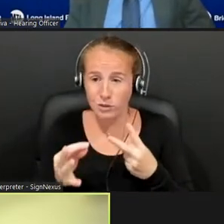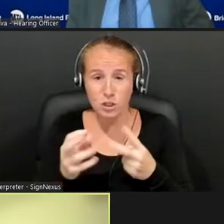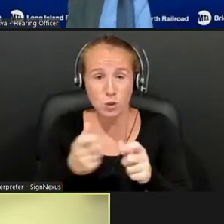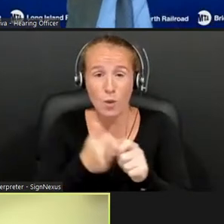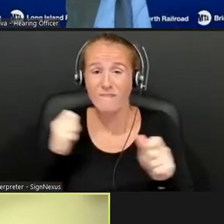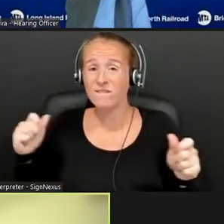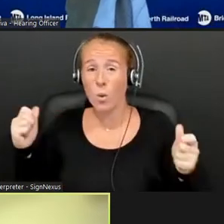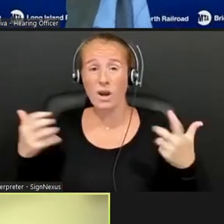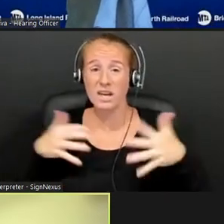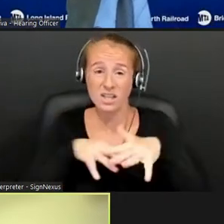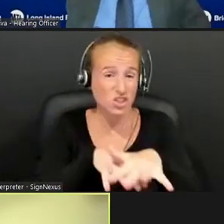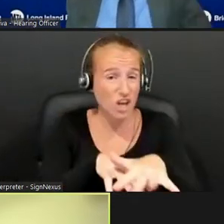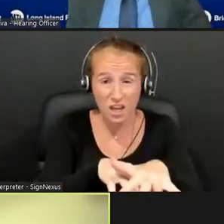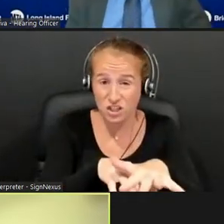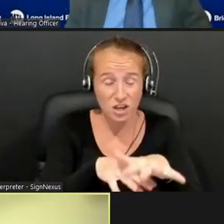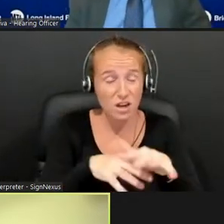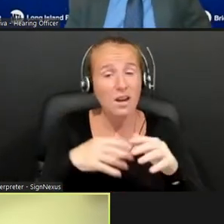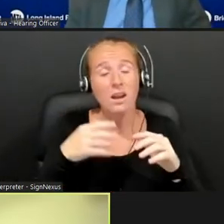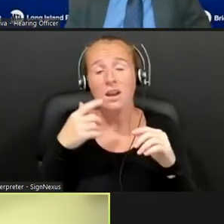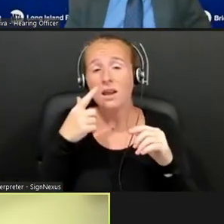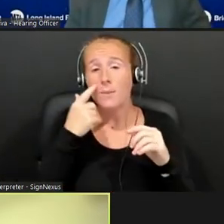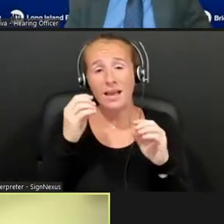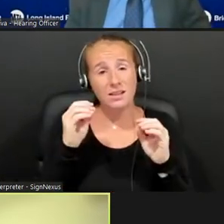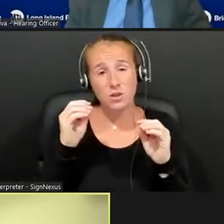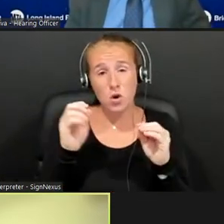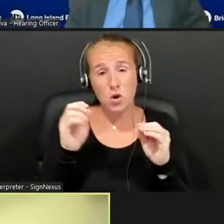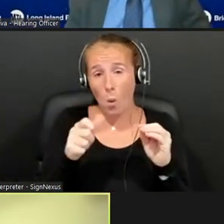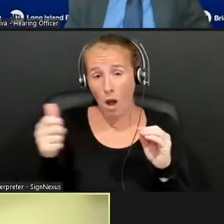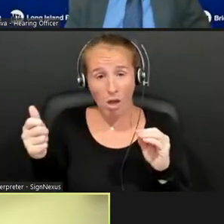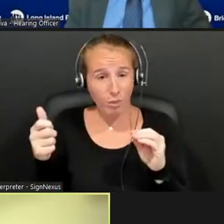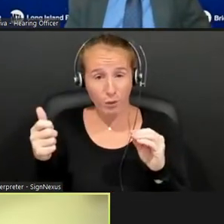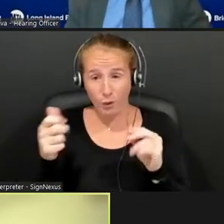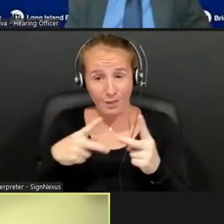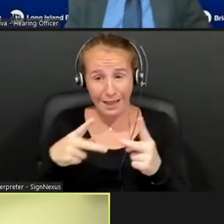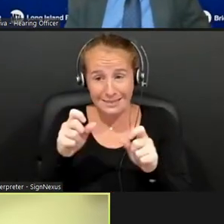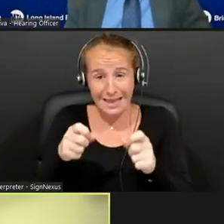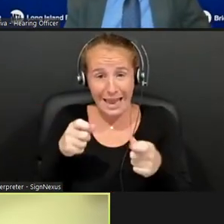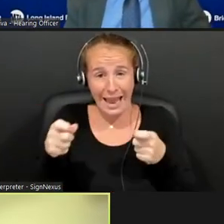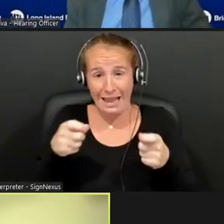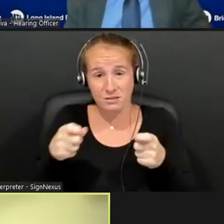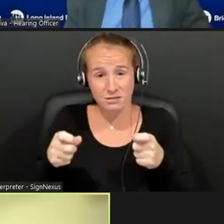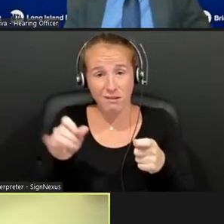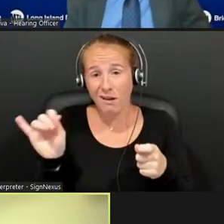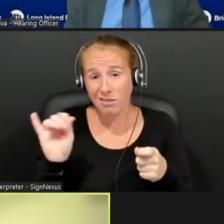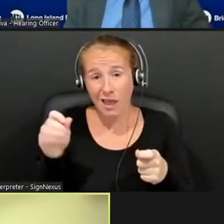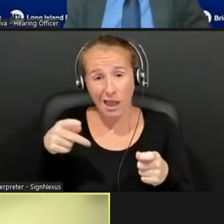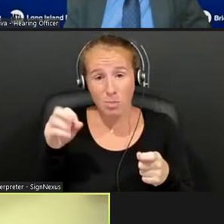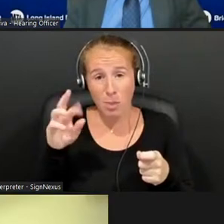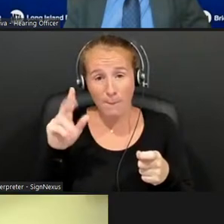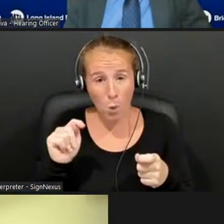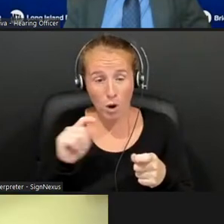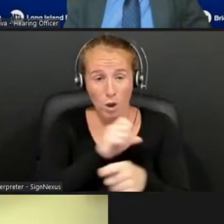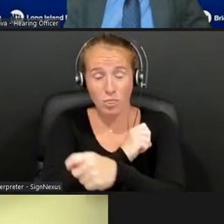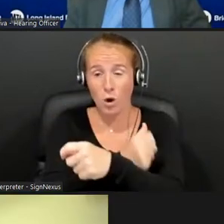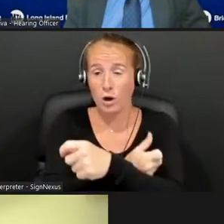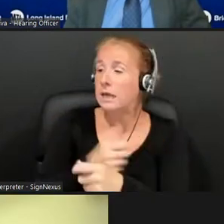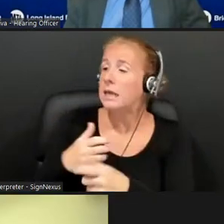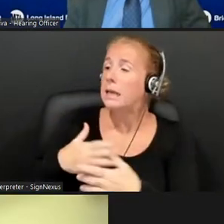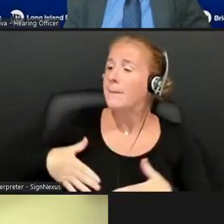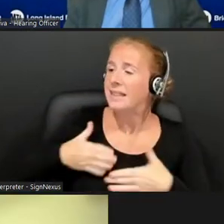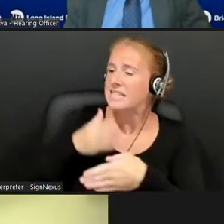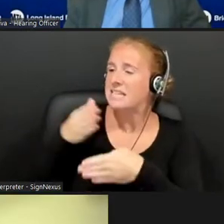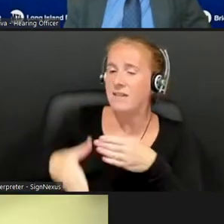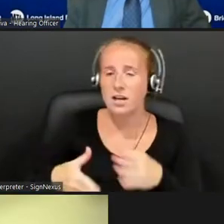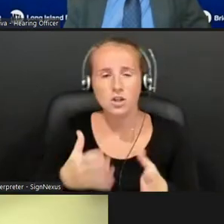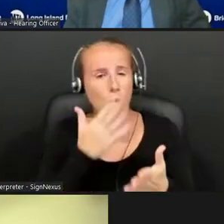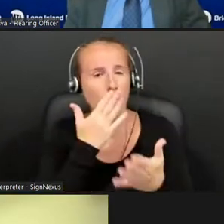because our no other facility can handle things buses like the Port Authority it's particularly well